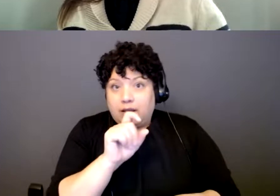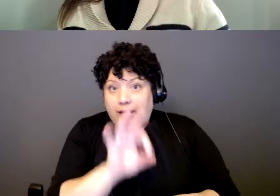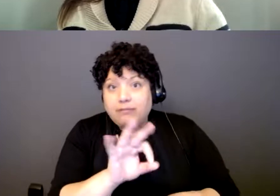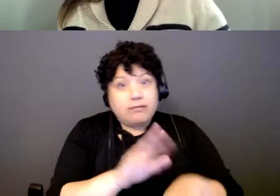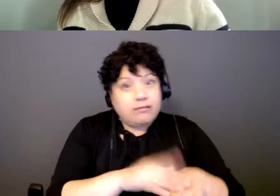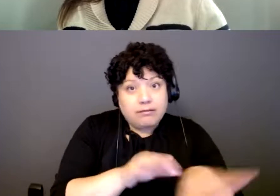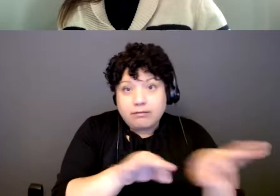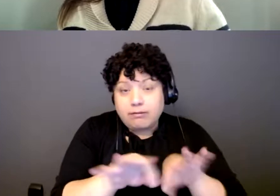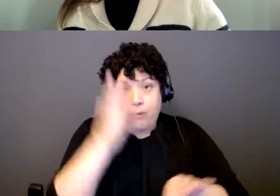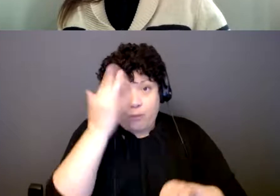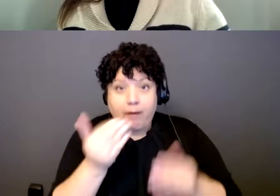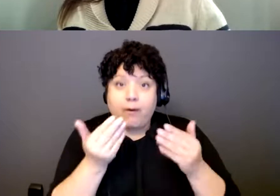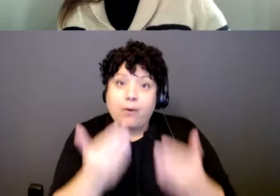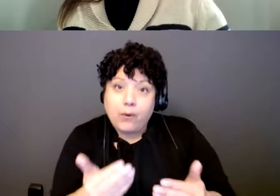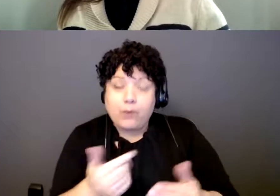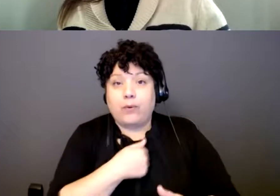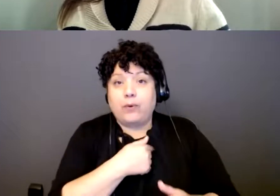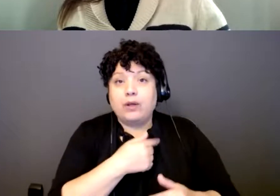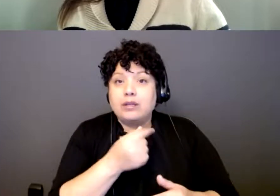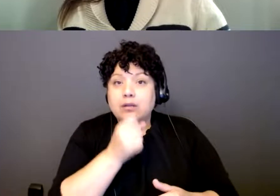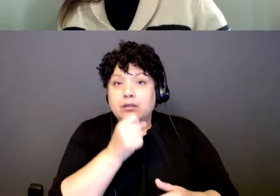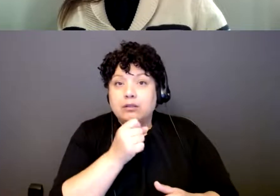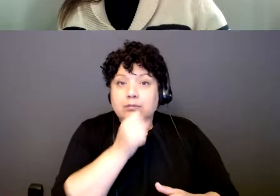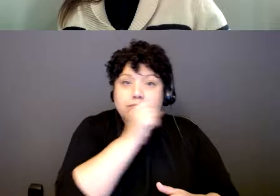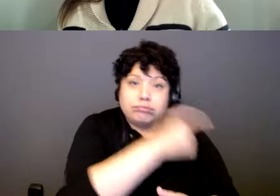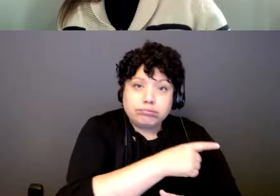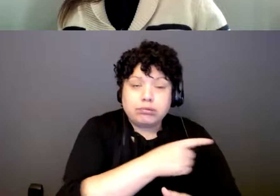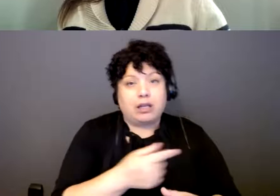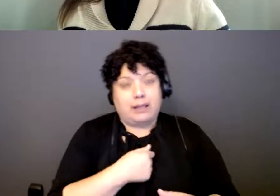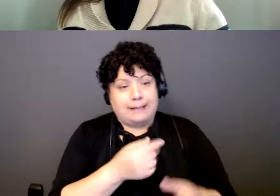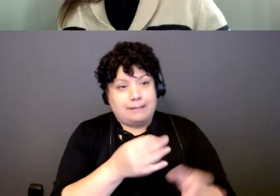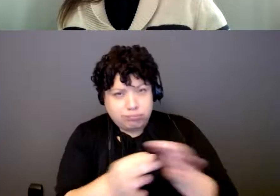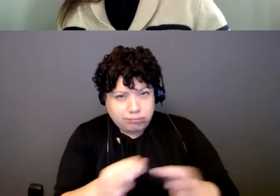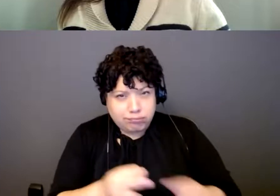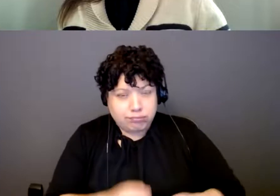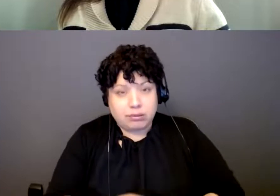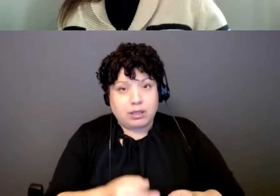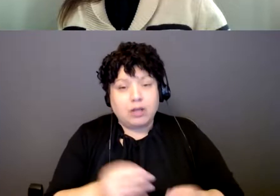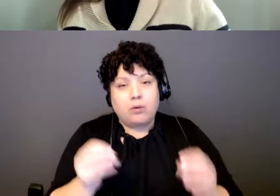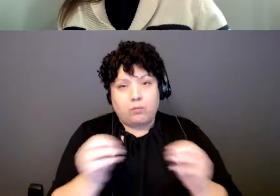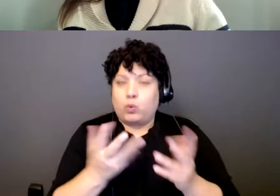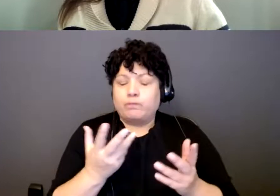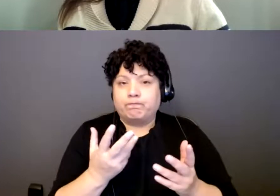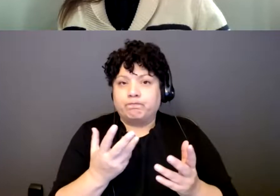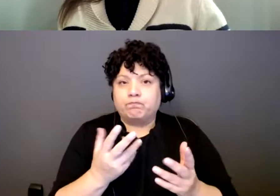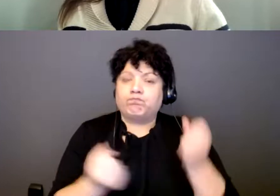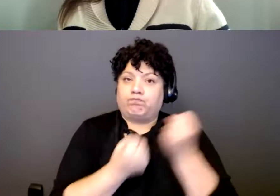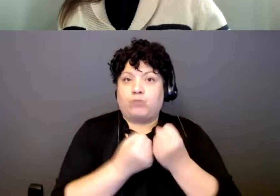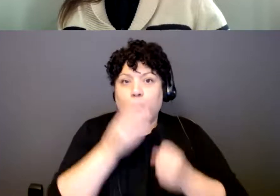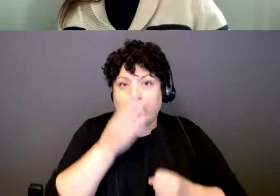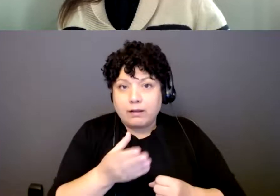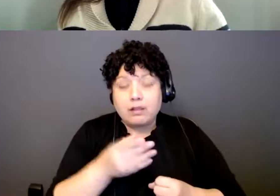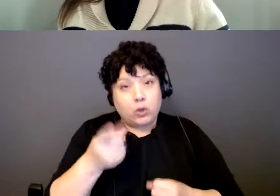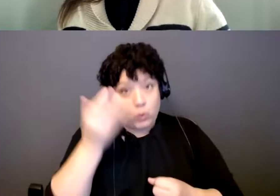to share information or talk with someone, you have ground to stand on. But understanding what the risks are and